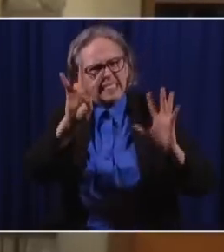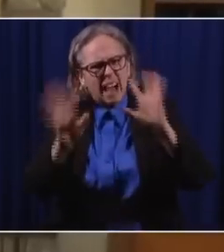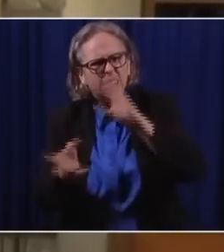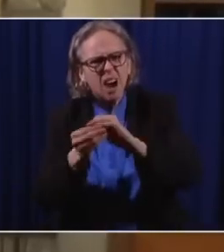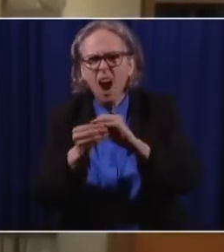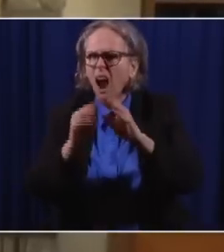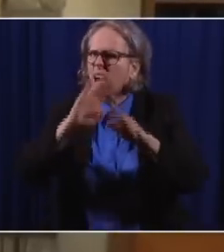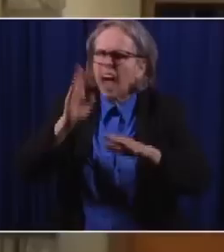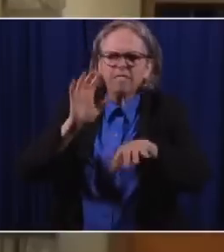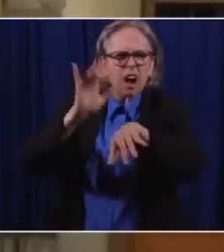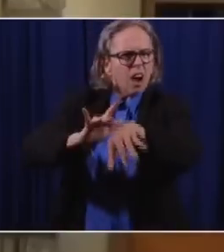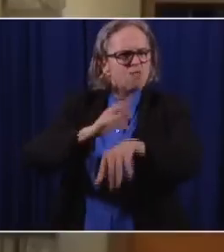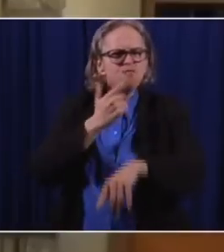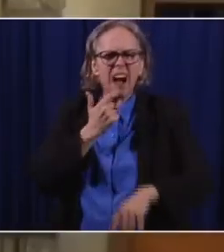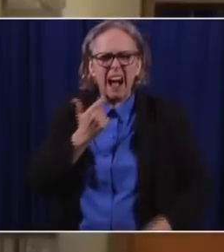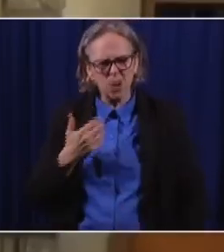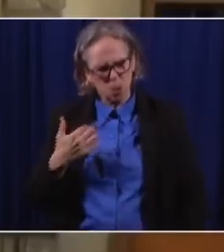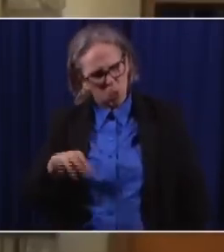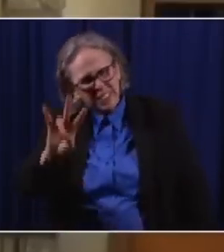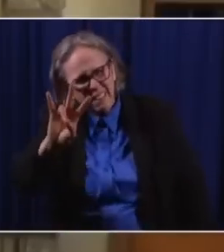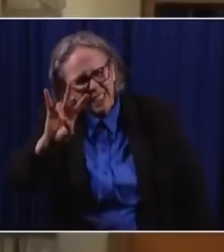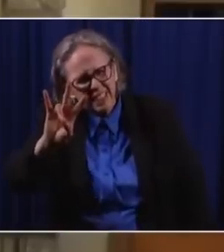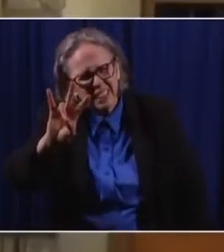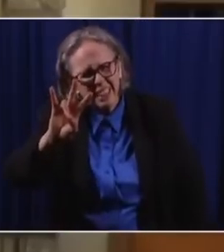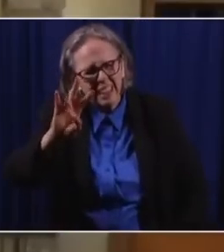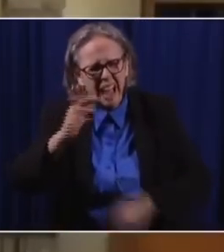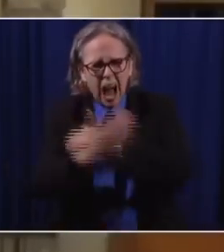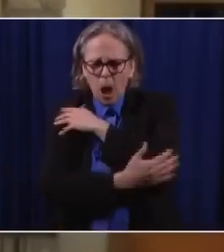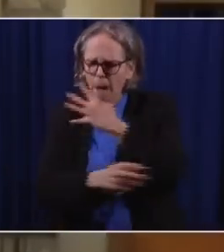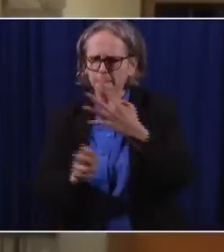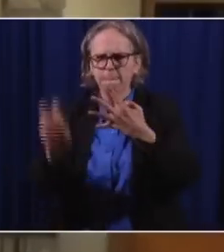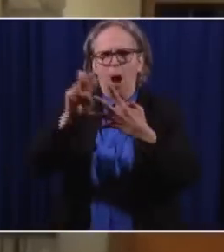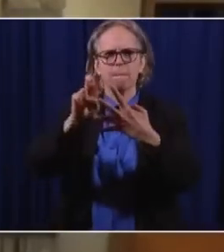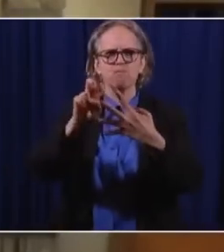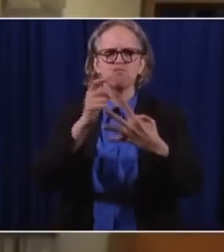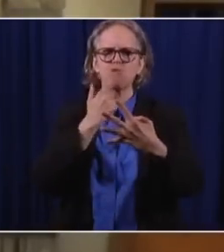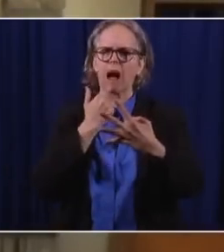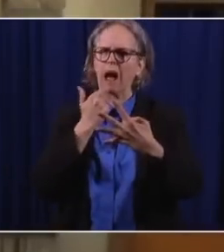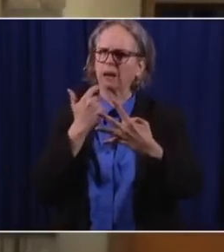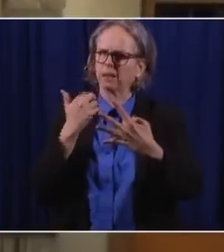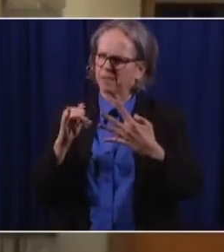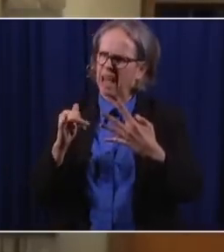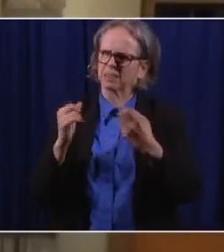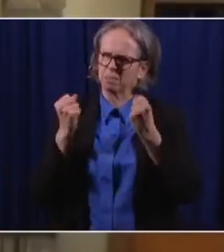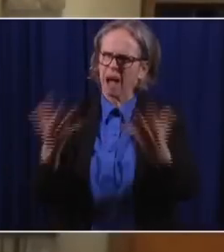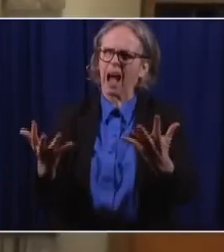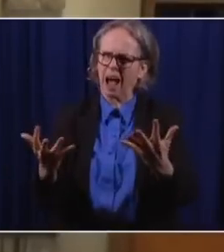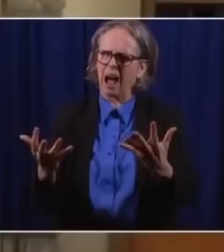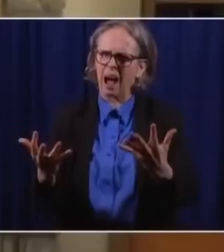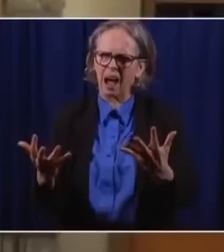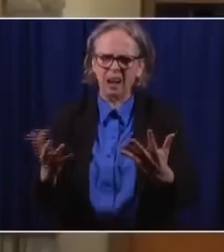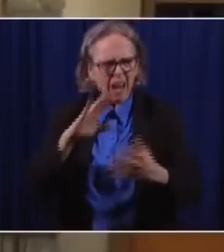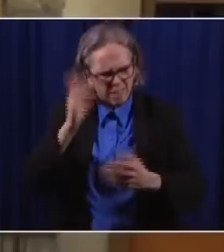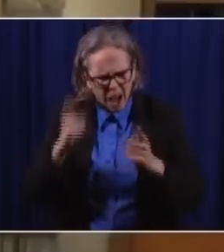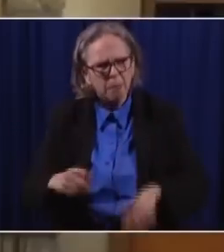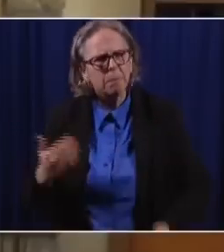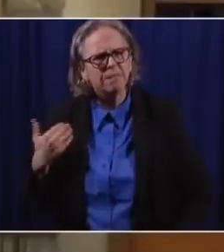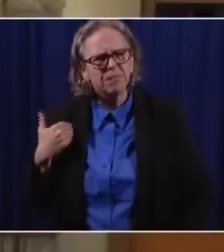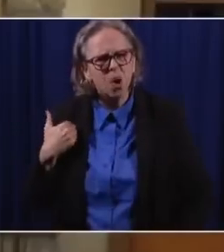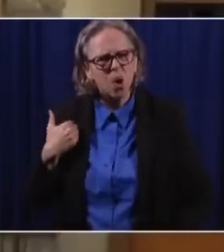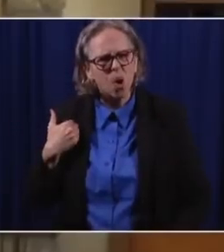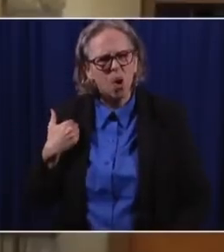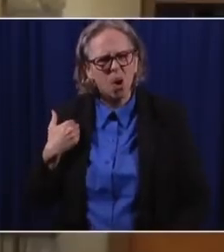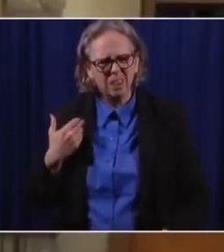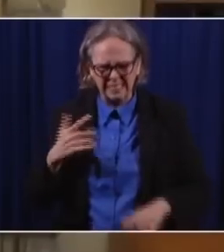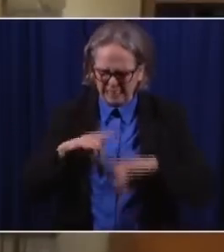system. This is yet another sign that the disease is affecting ever more parts of the state of Ohio,